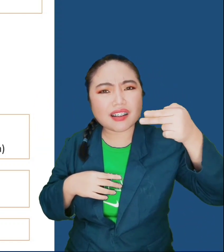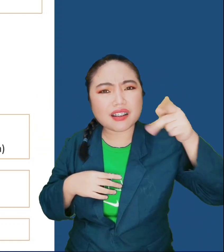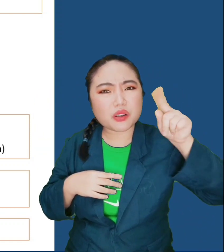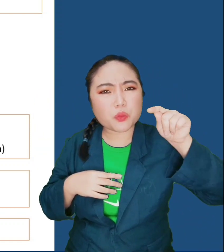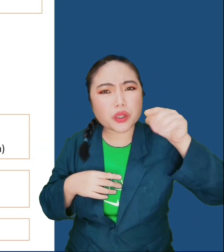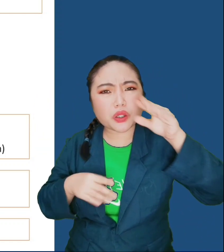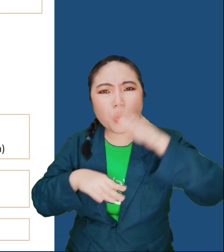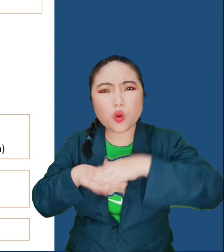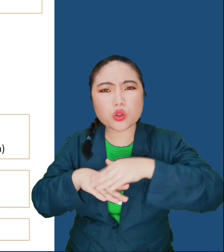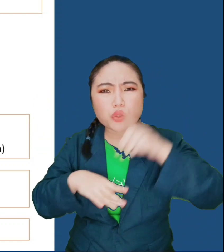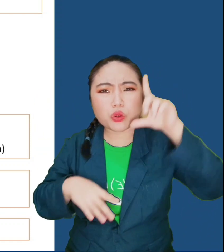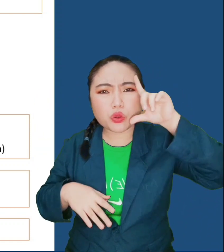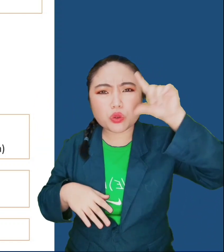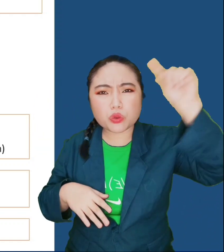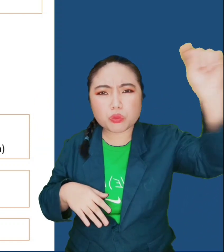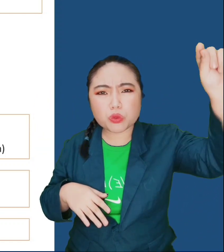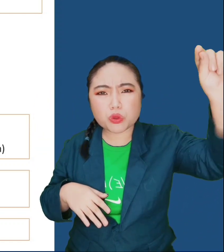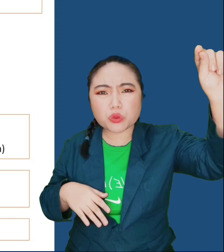But the weight,